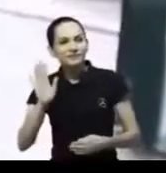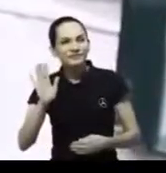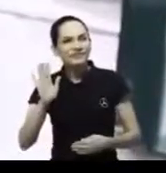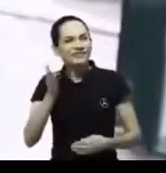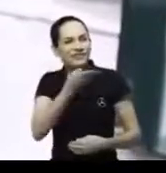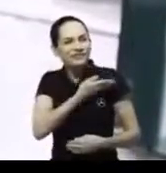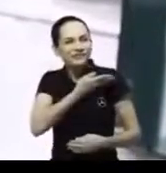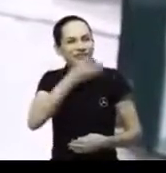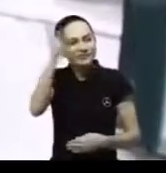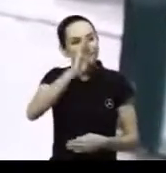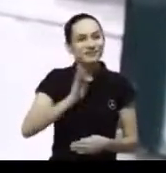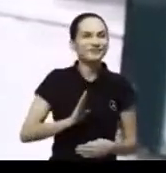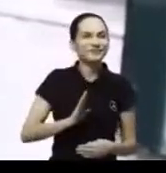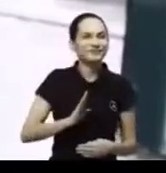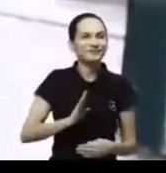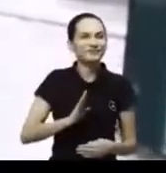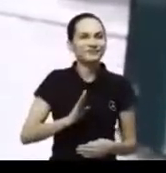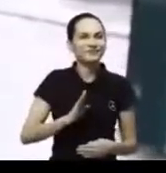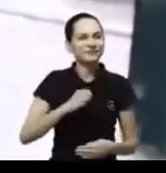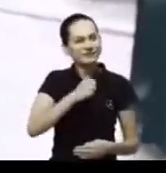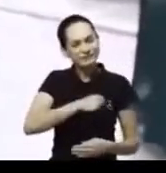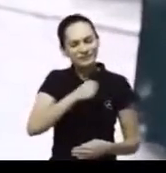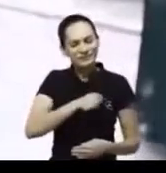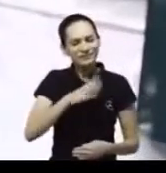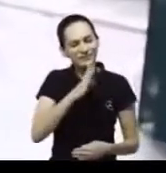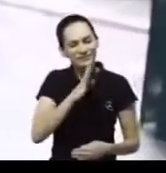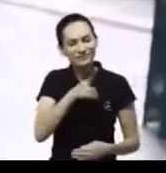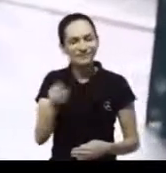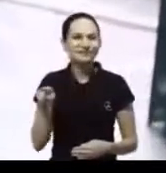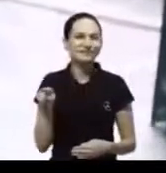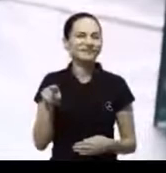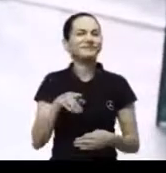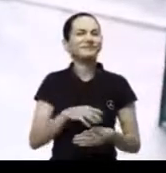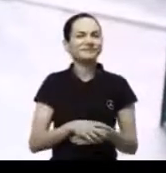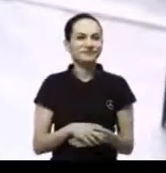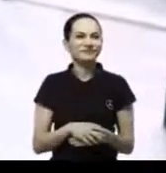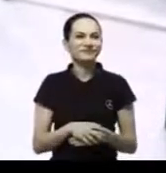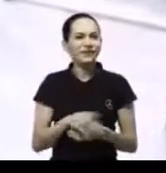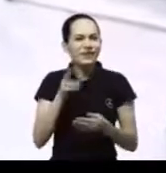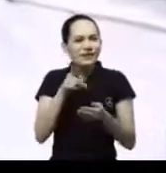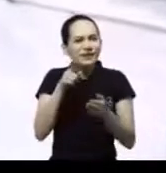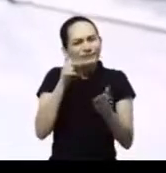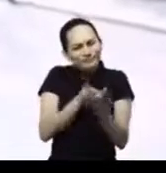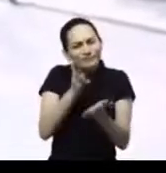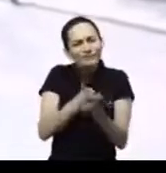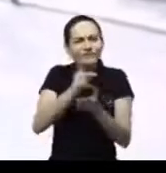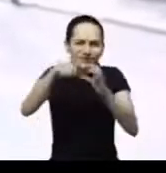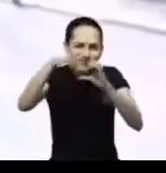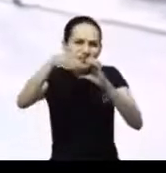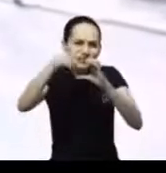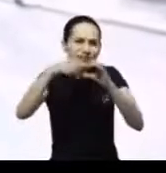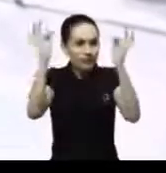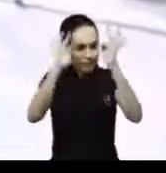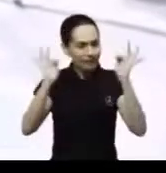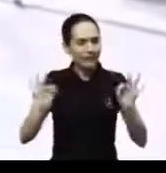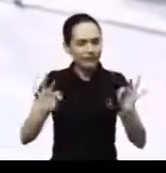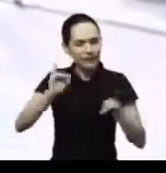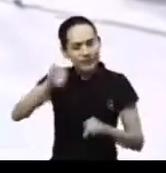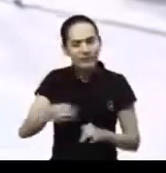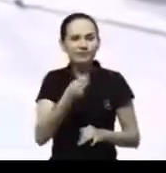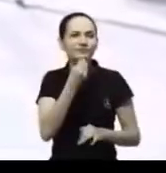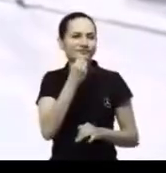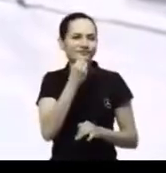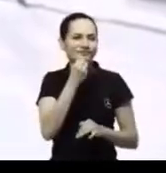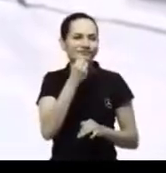Rider Collins sempre na still even if only I believe we have to be taking